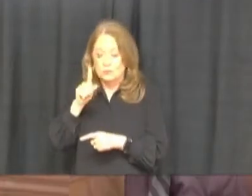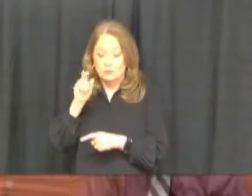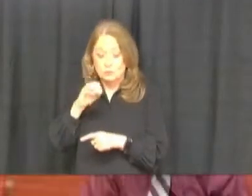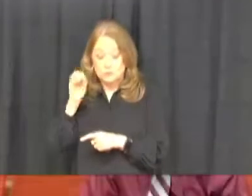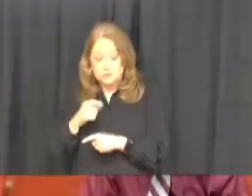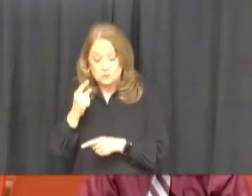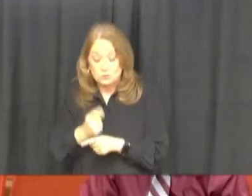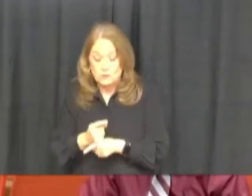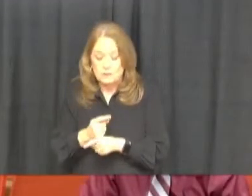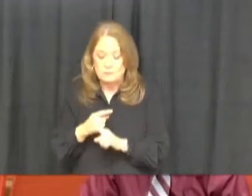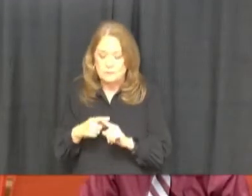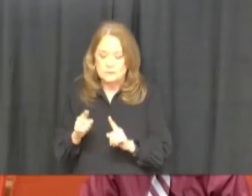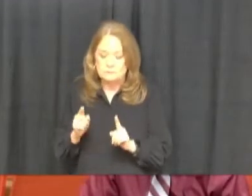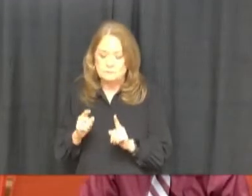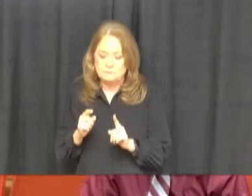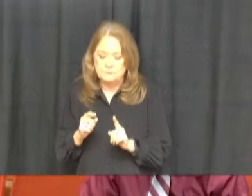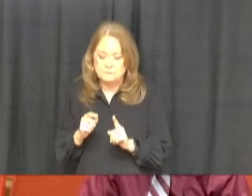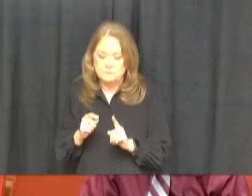but